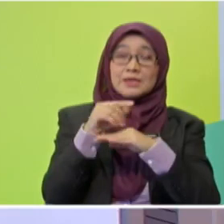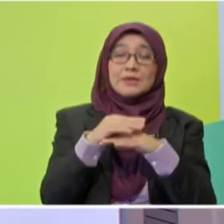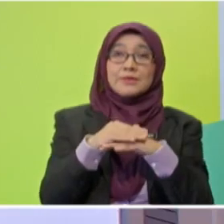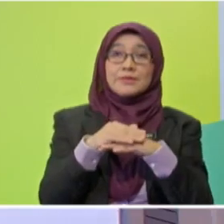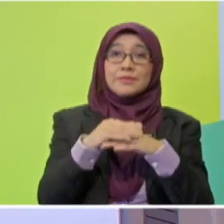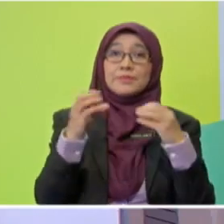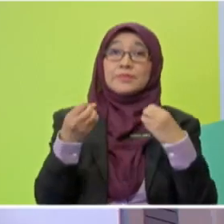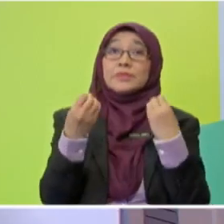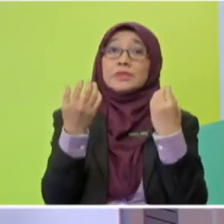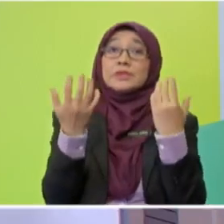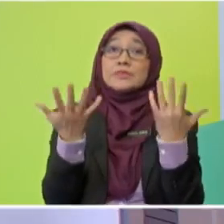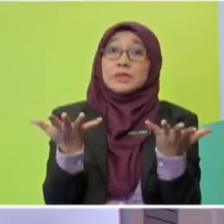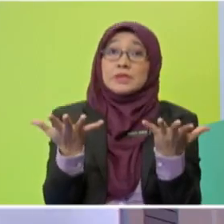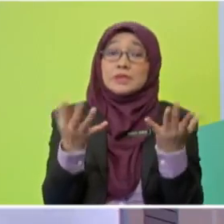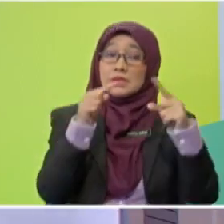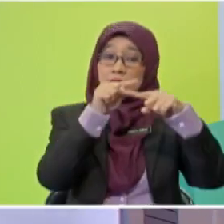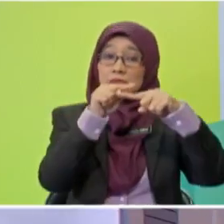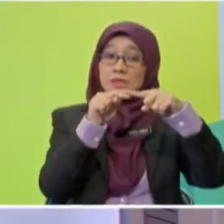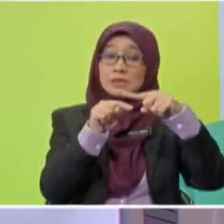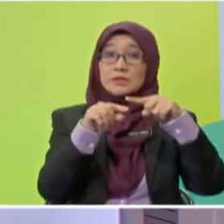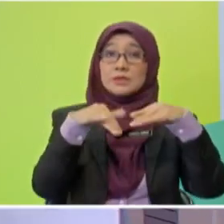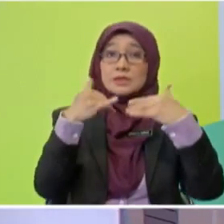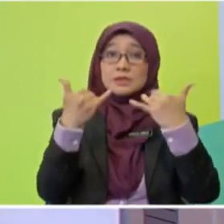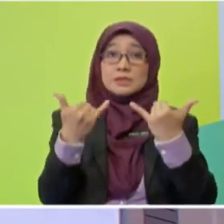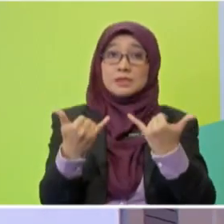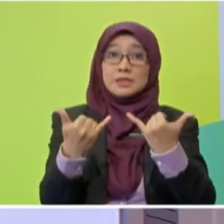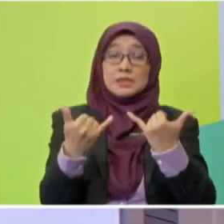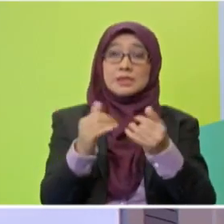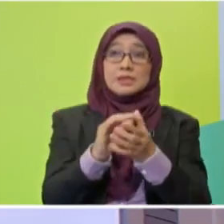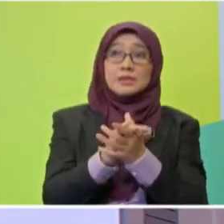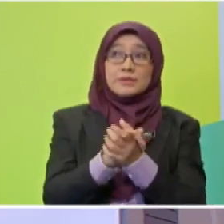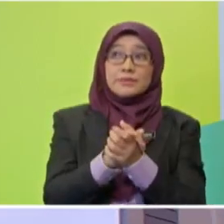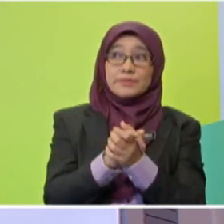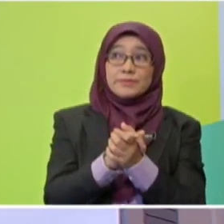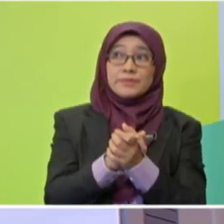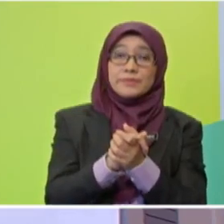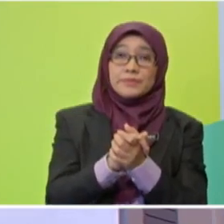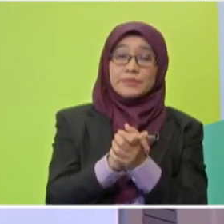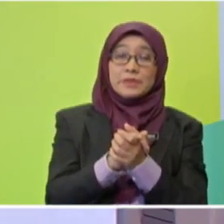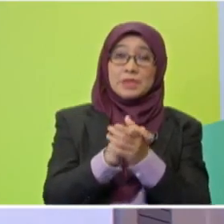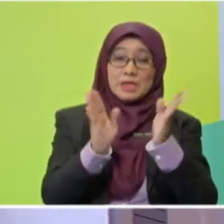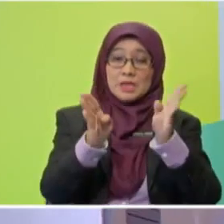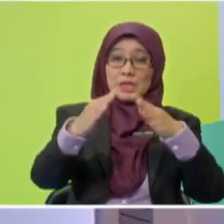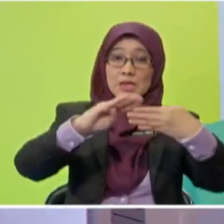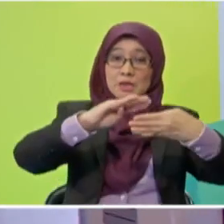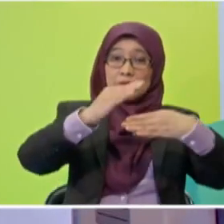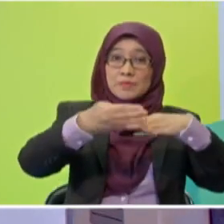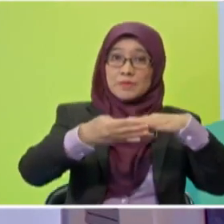how to divide this one now? Okay, so we start from the first box. Okay, is there 1 in times 3?